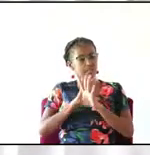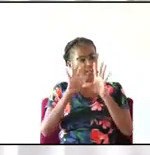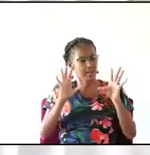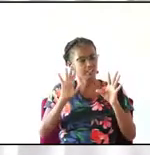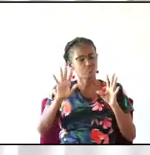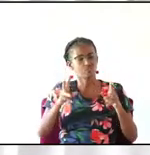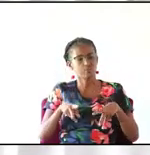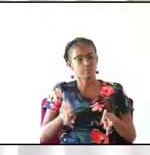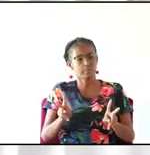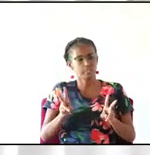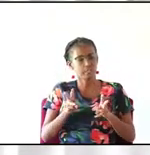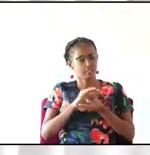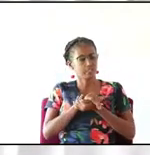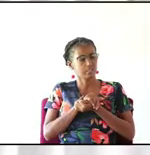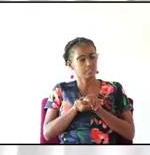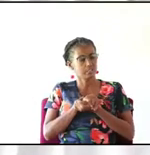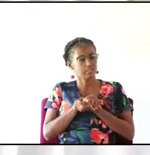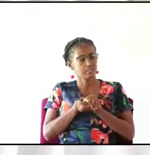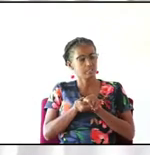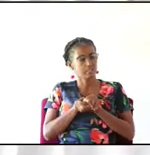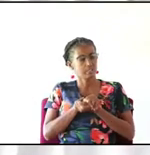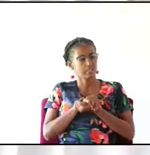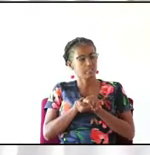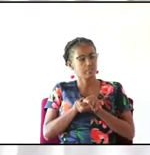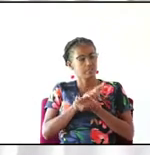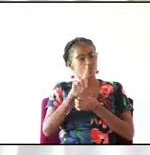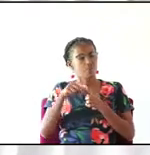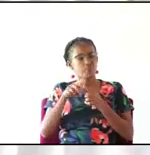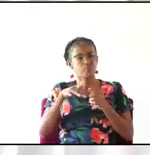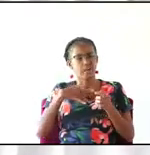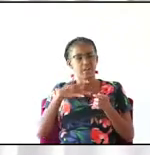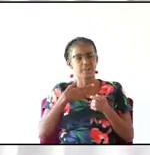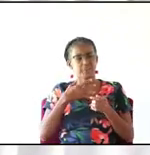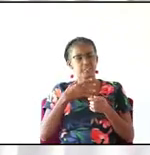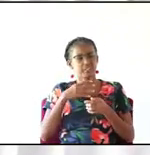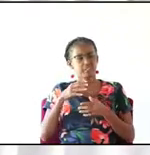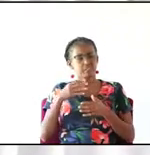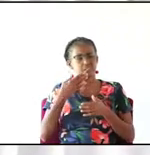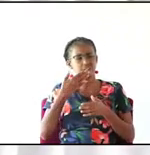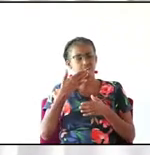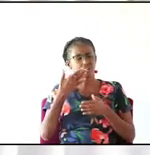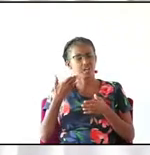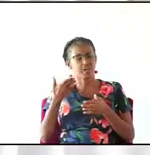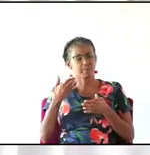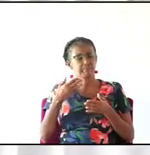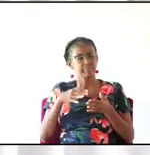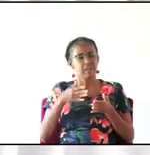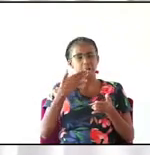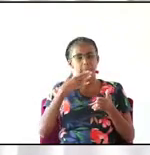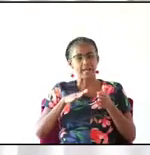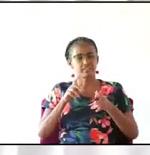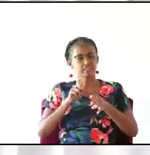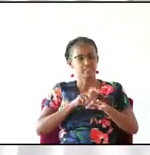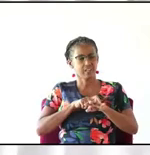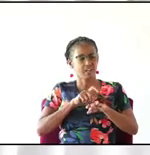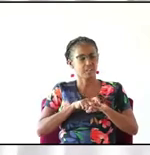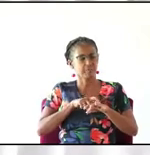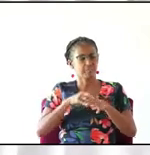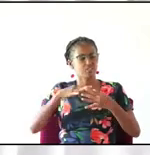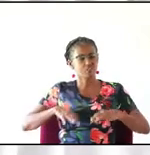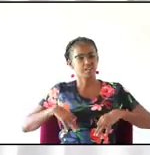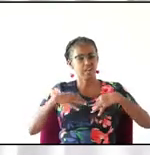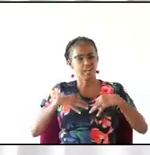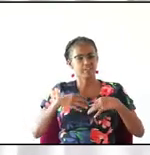having a tiny light moment, or you're having a big torch moment, God is there. And even if it is